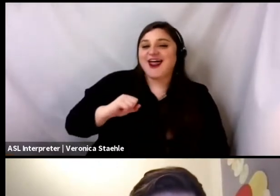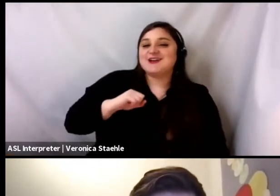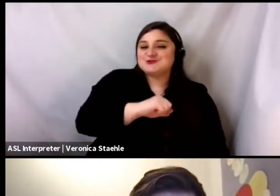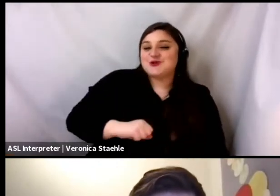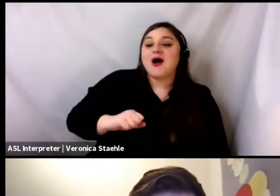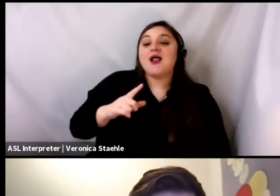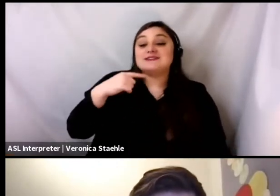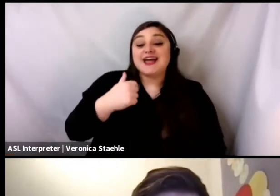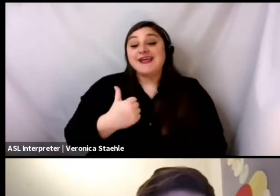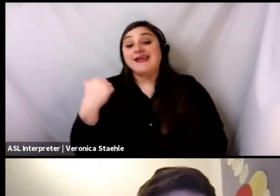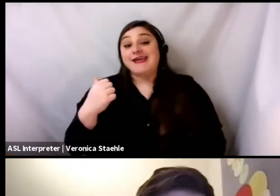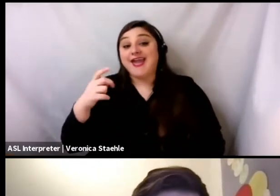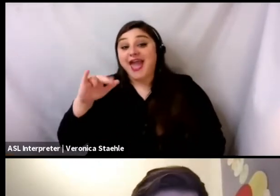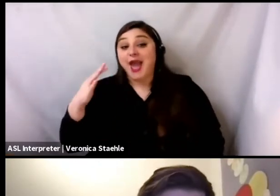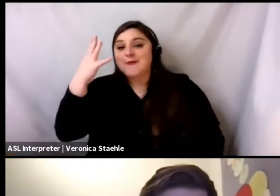supervillain.